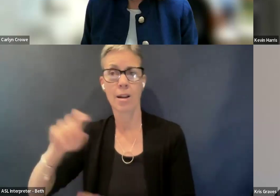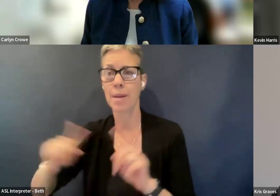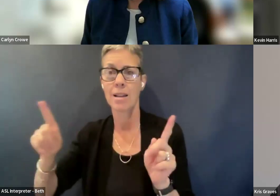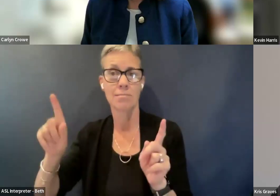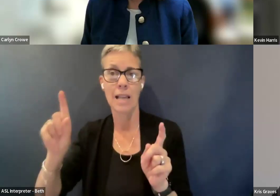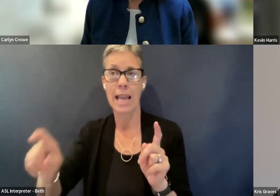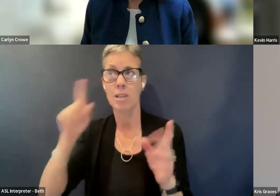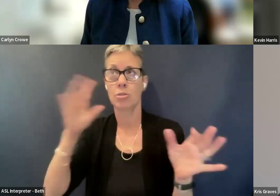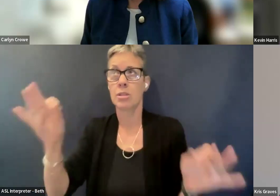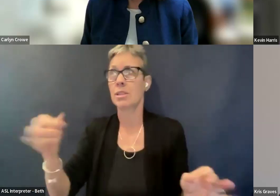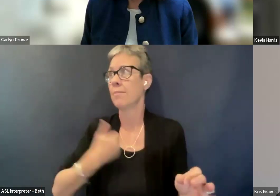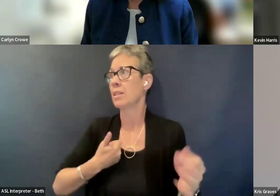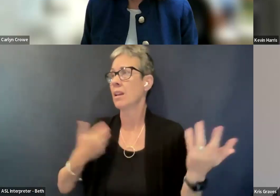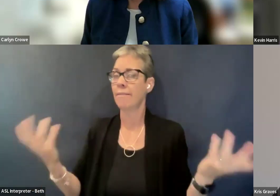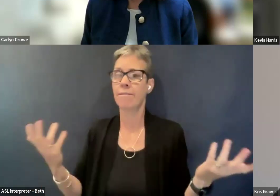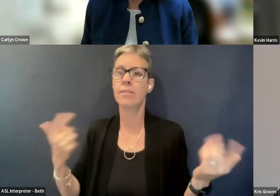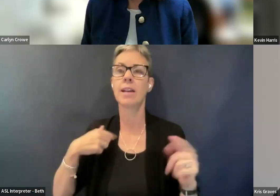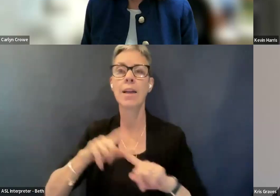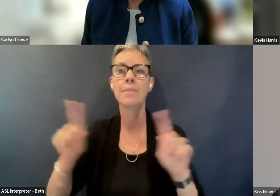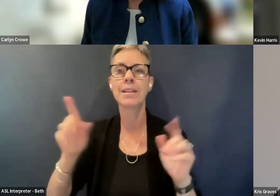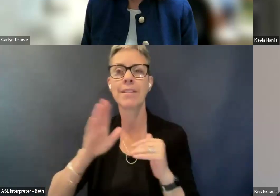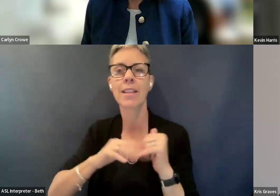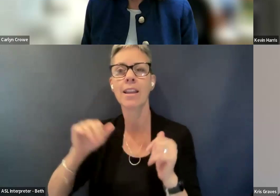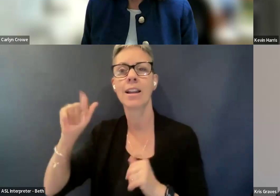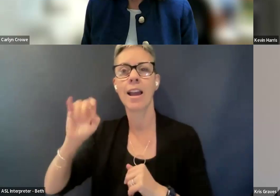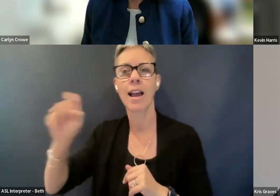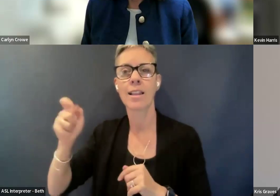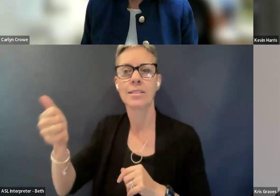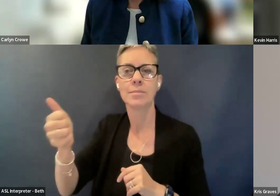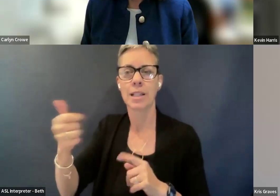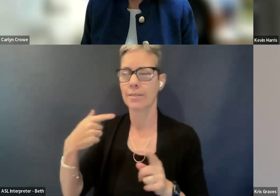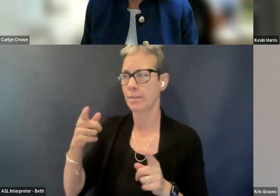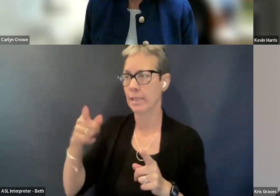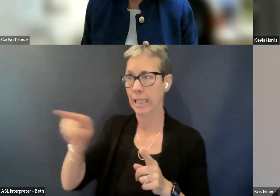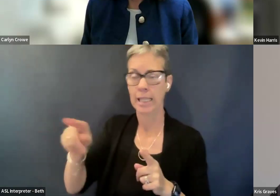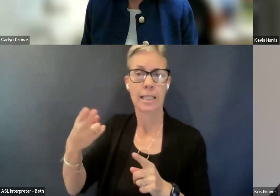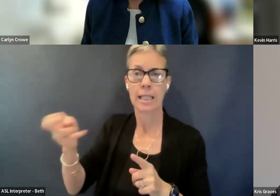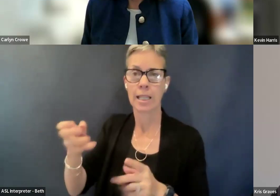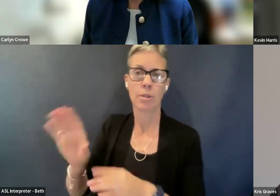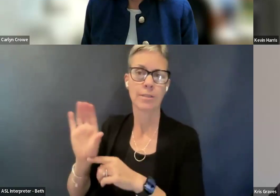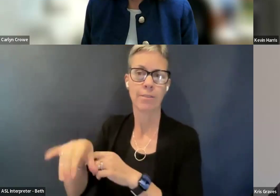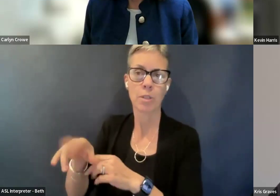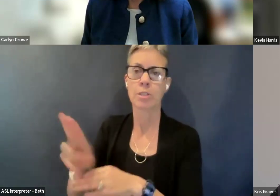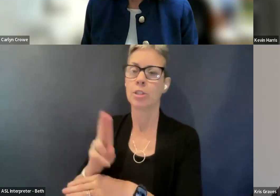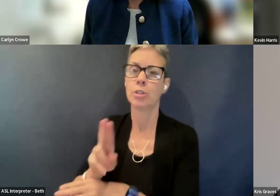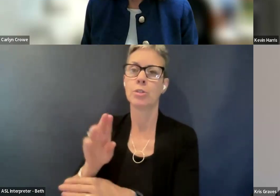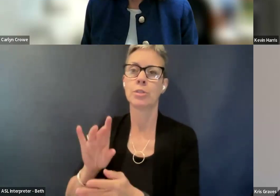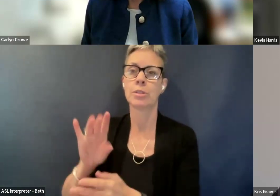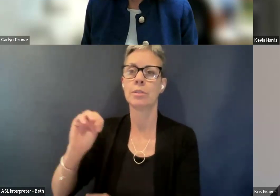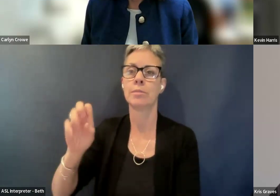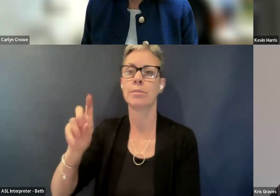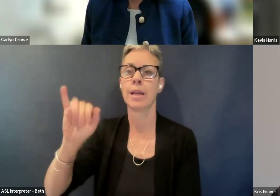to go farther. And I'm different than Alex because he had to stay on, Medicare, Medicaid, whatever. But